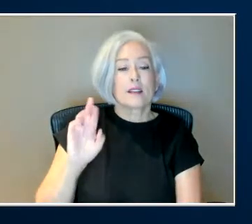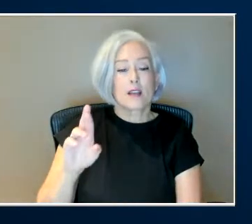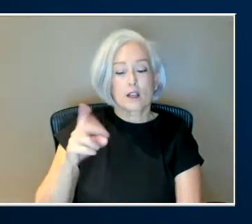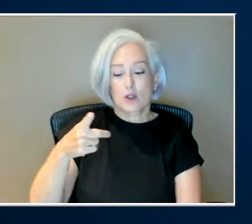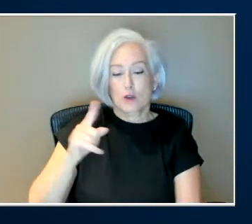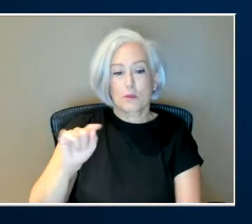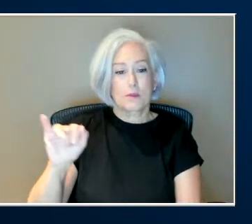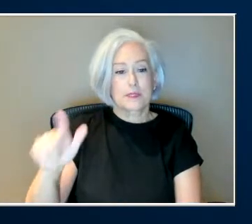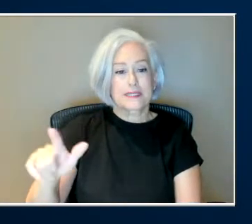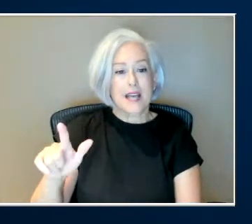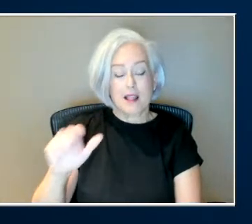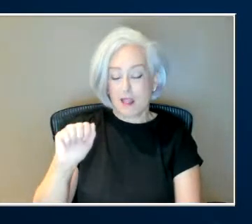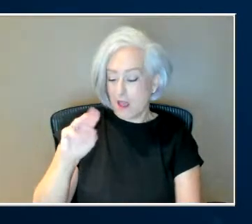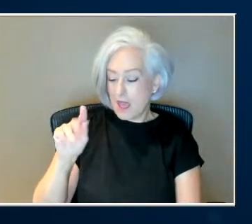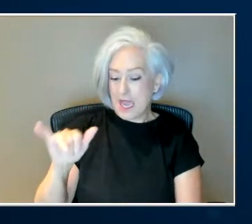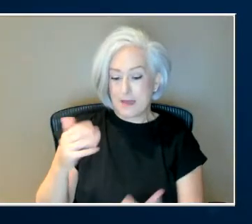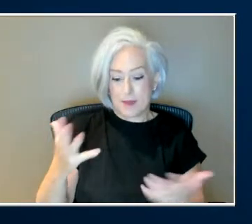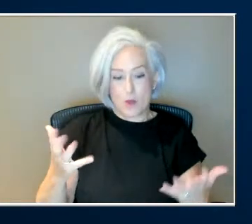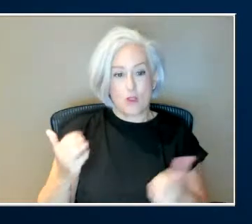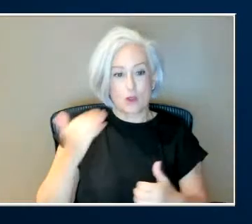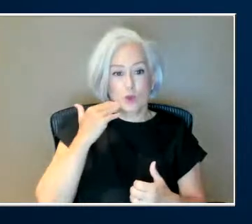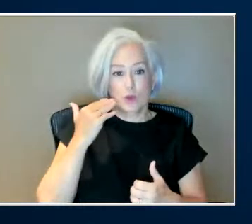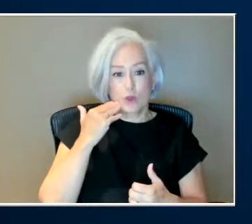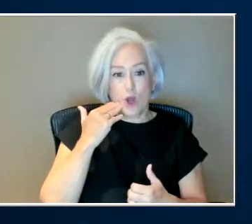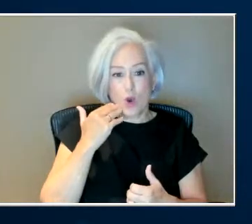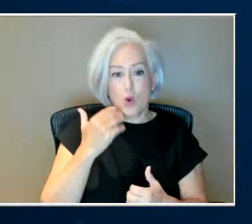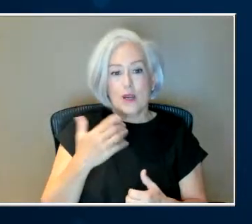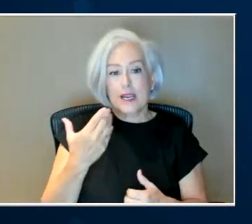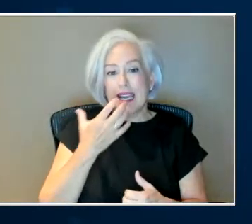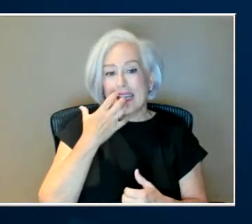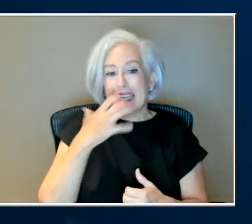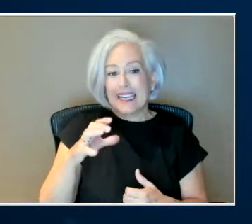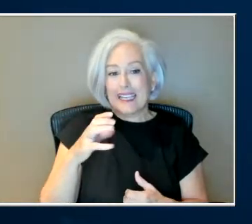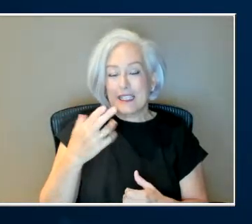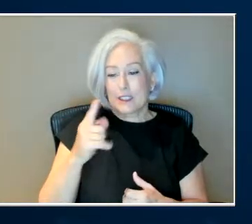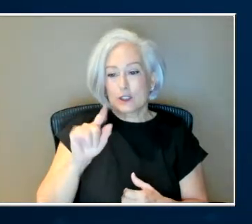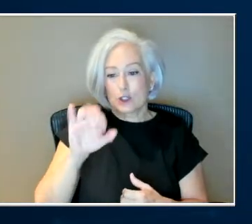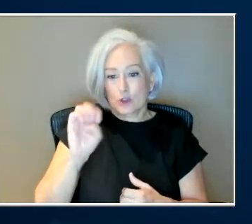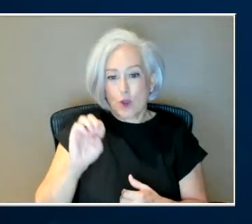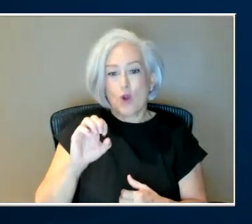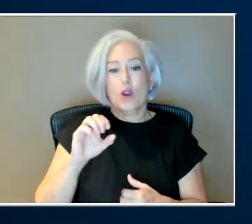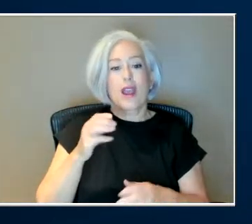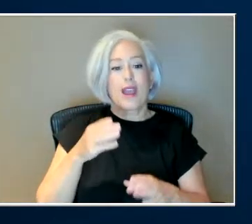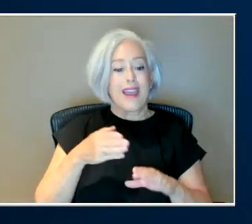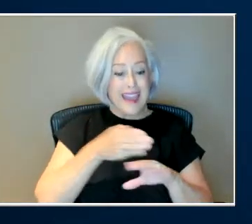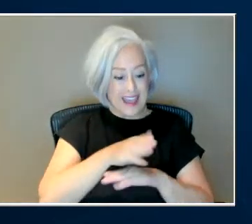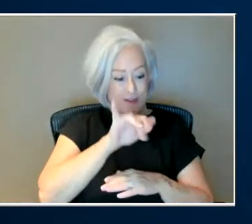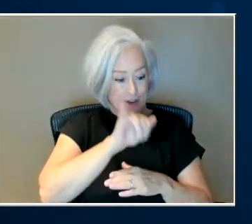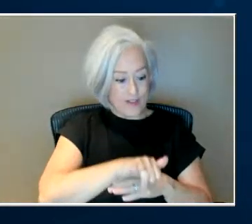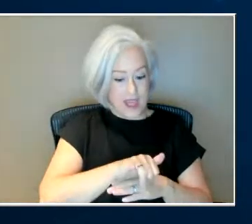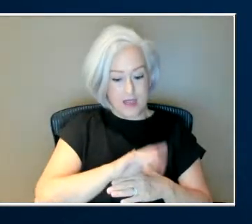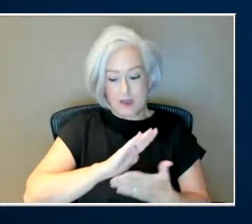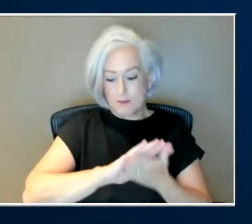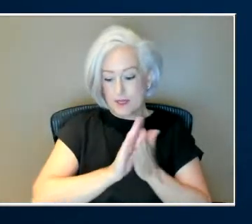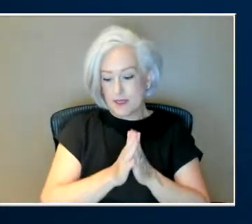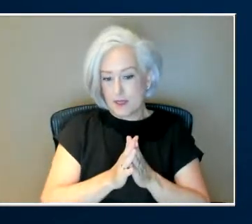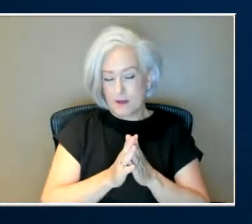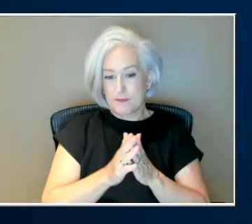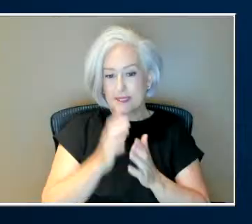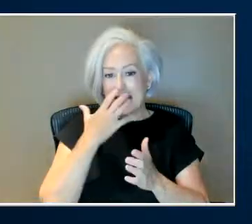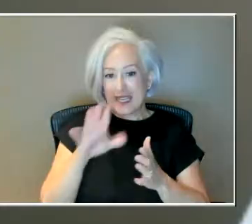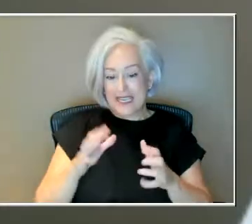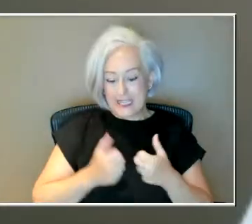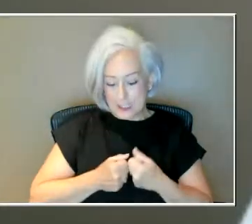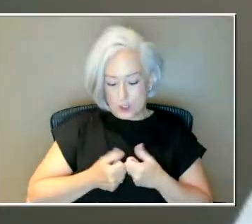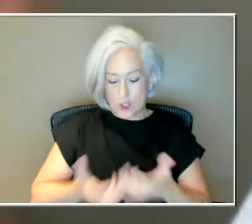that mean that heat stroke is always preceded by heat exhaustion? Kind of help us understand the difference between the two. Yeah, it's an